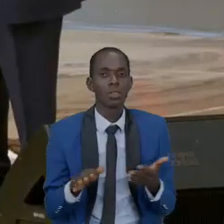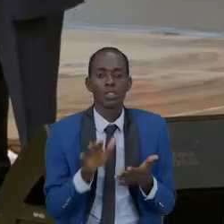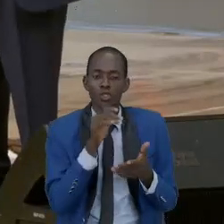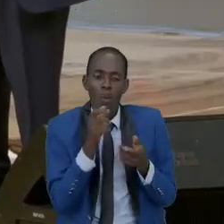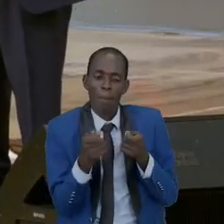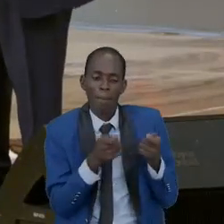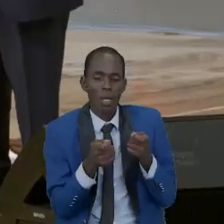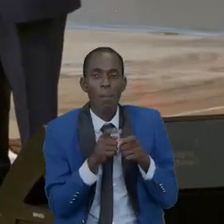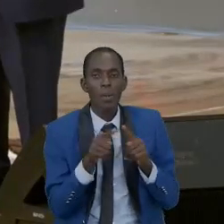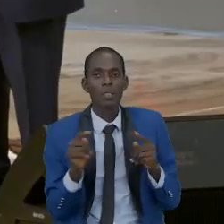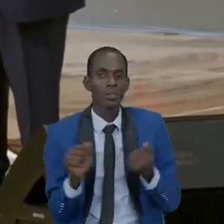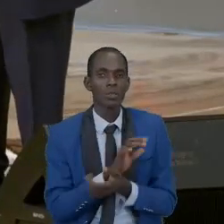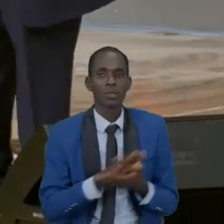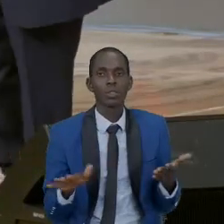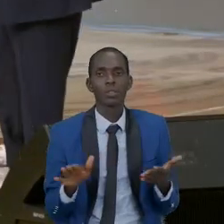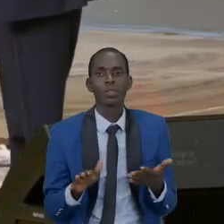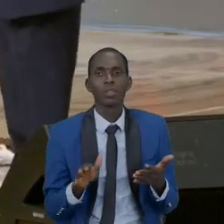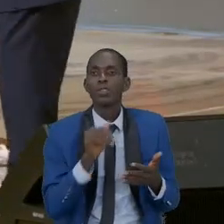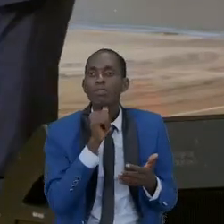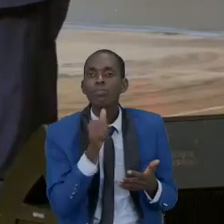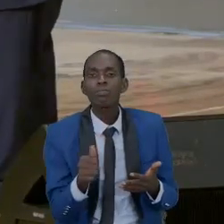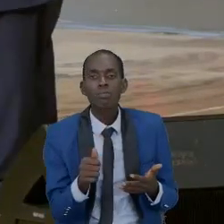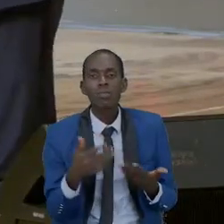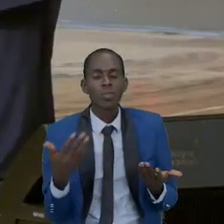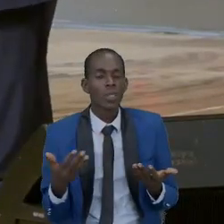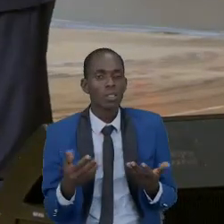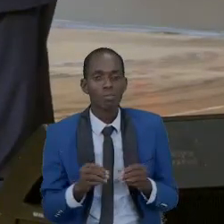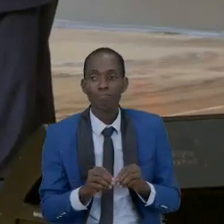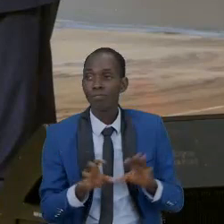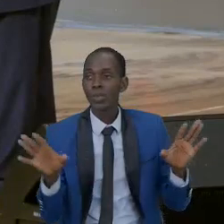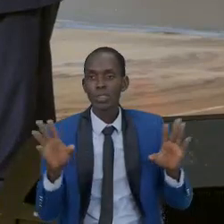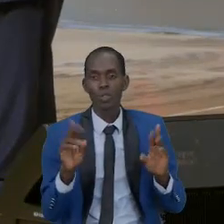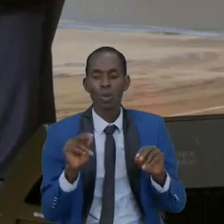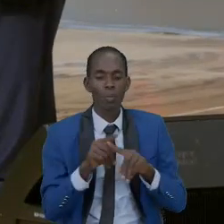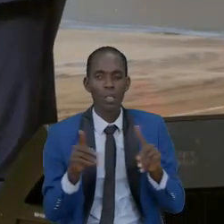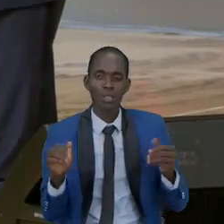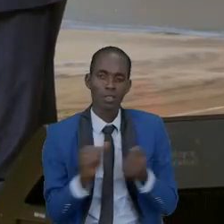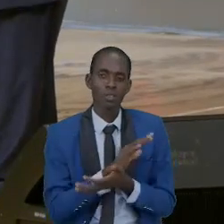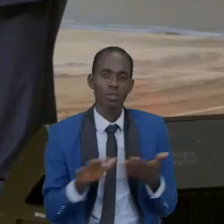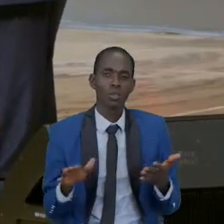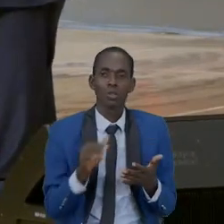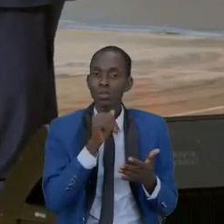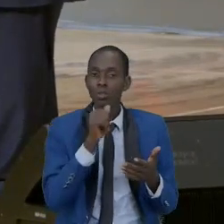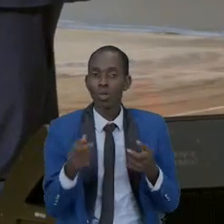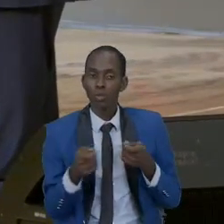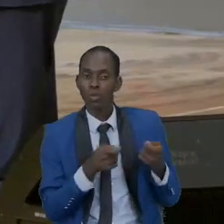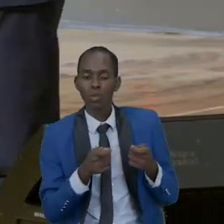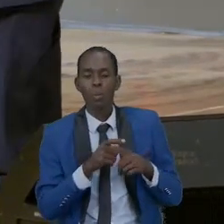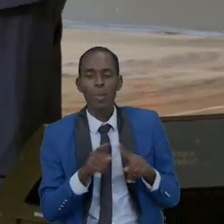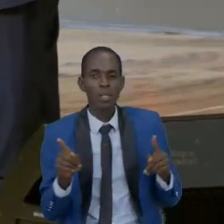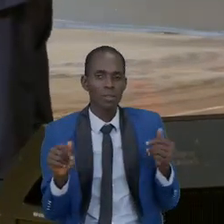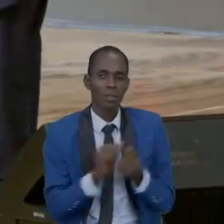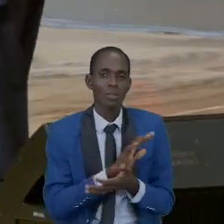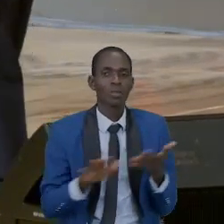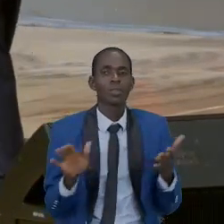managed, destroyed, not enlightened, destroyed, not controlled, destroyed.